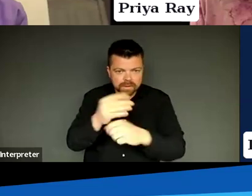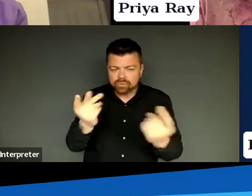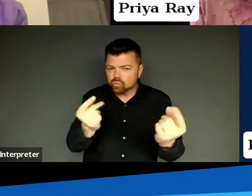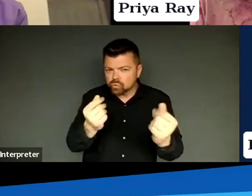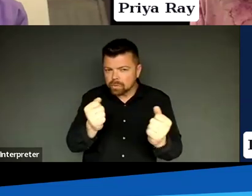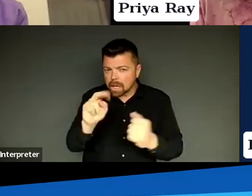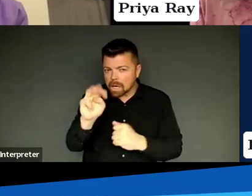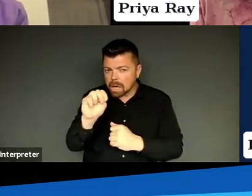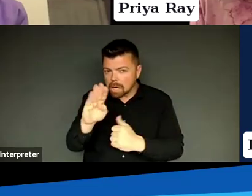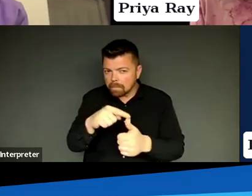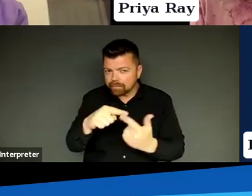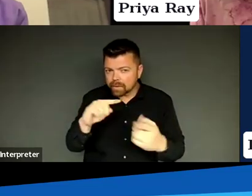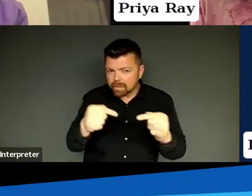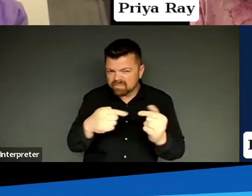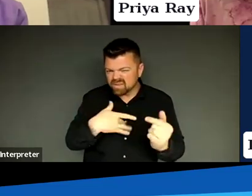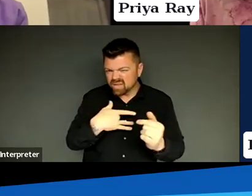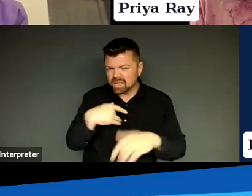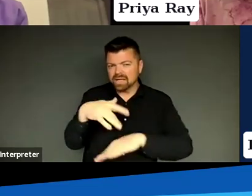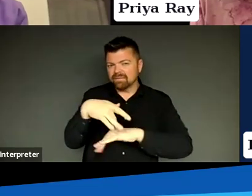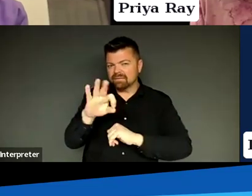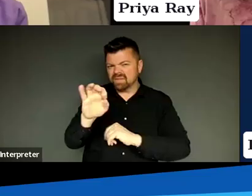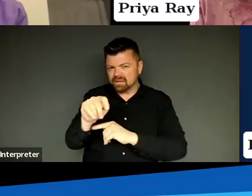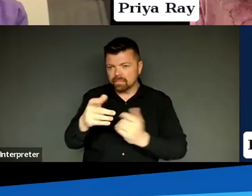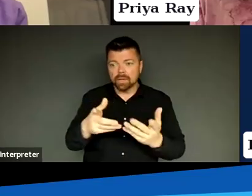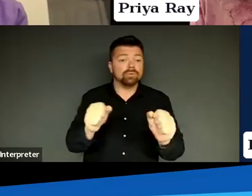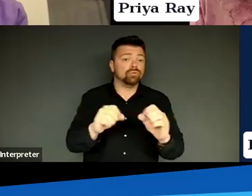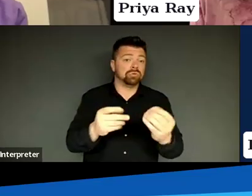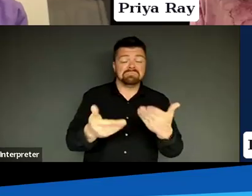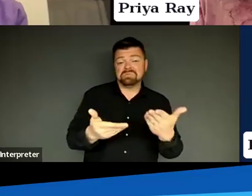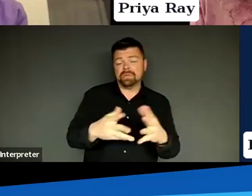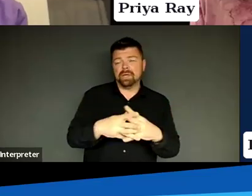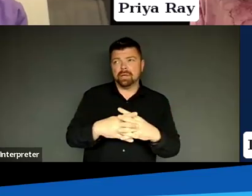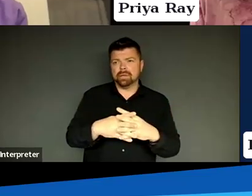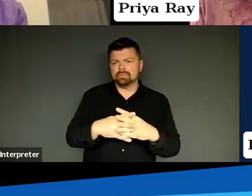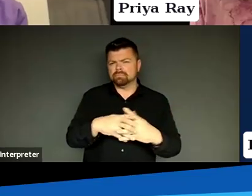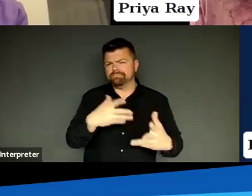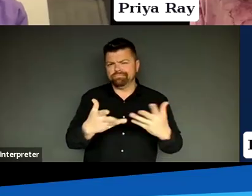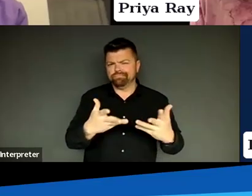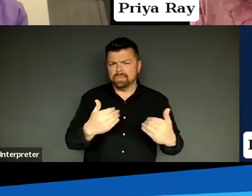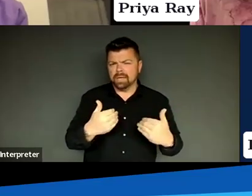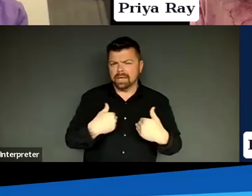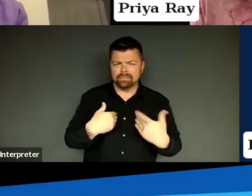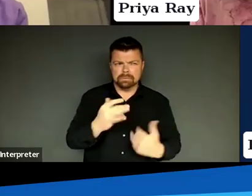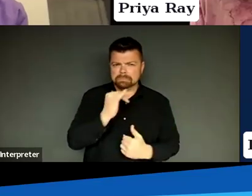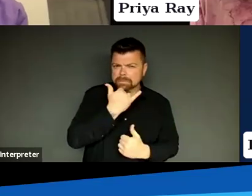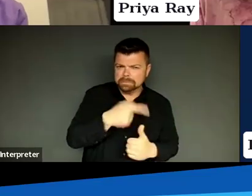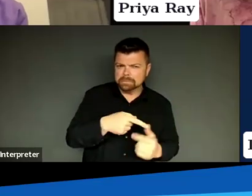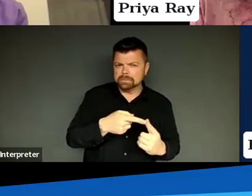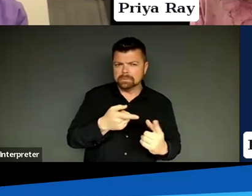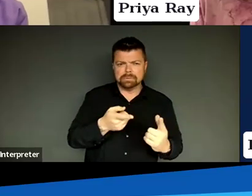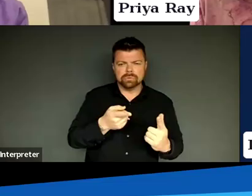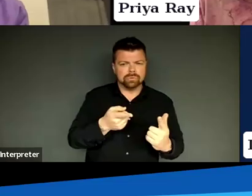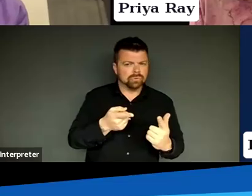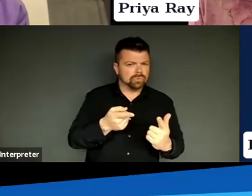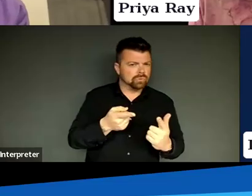about numbness and pain feeling? So they must have some incomplete kind of injury or a medical diagnosis